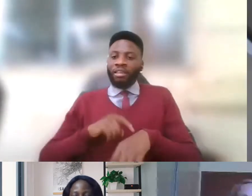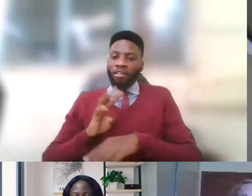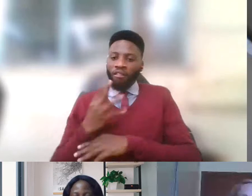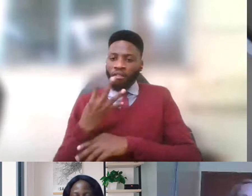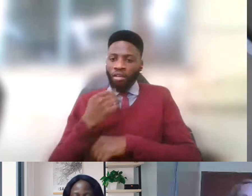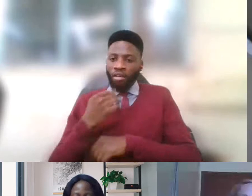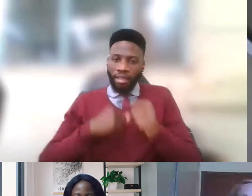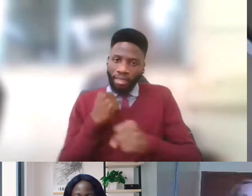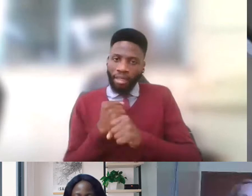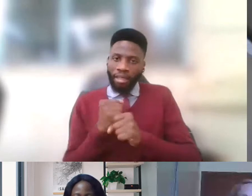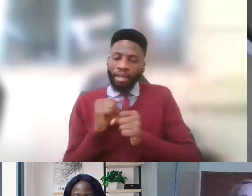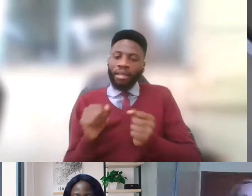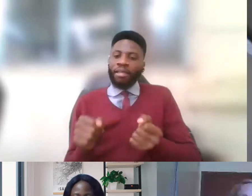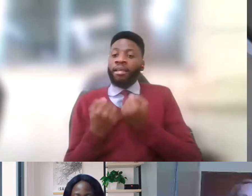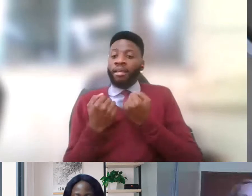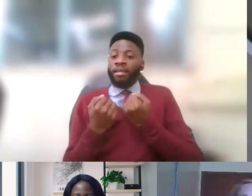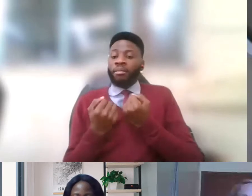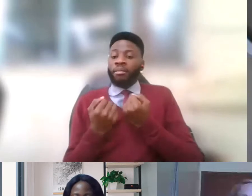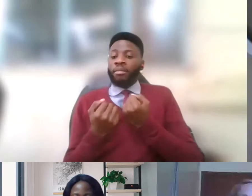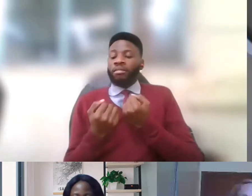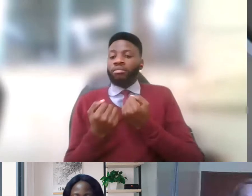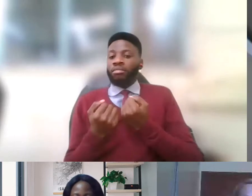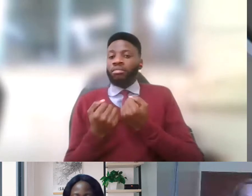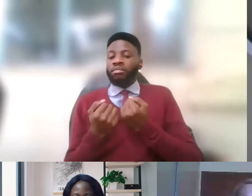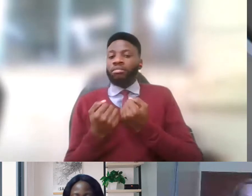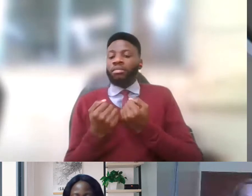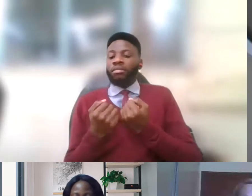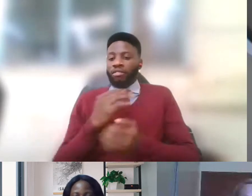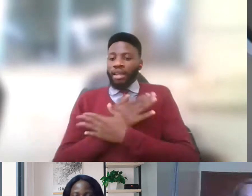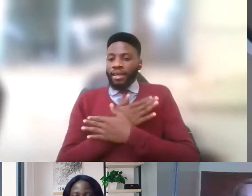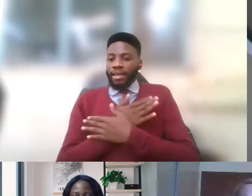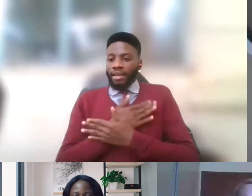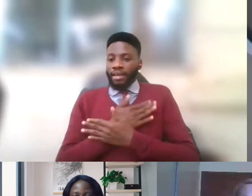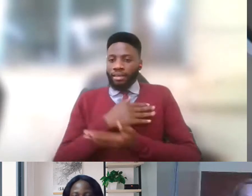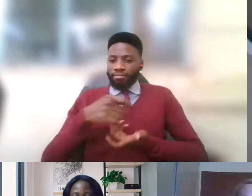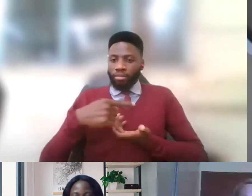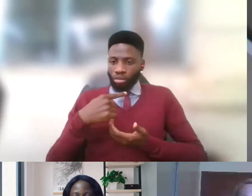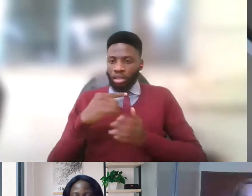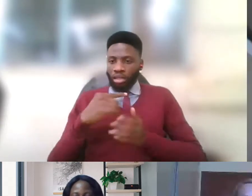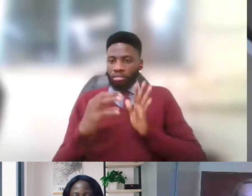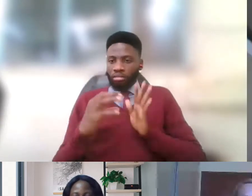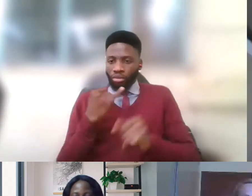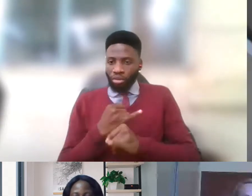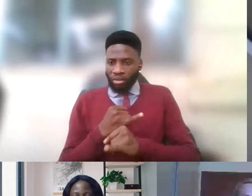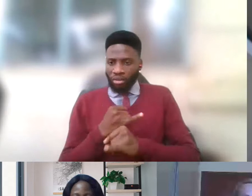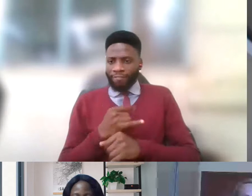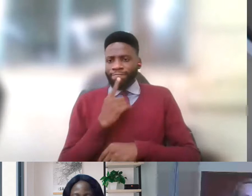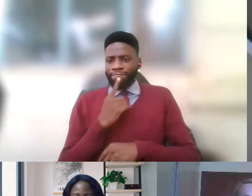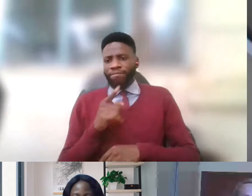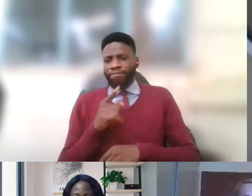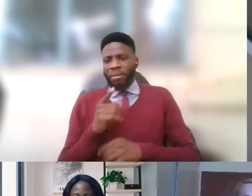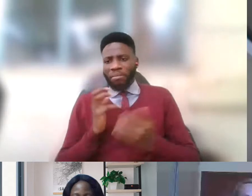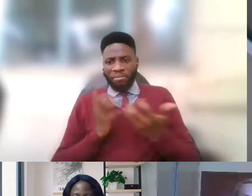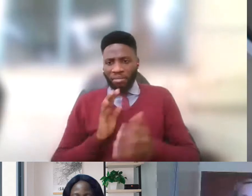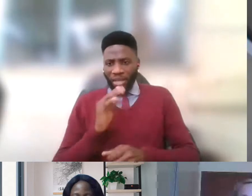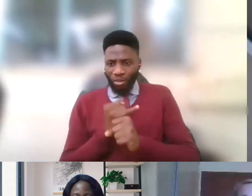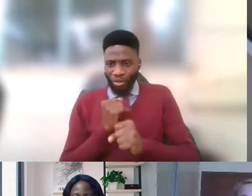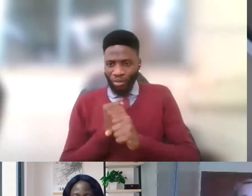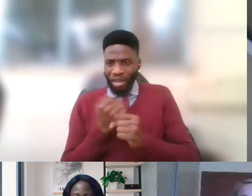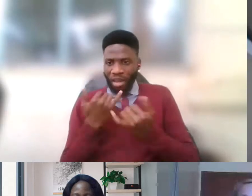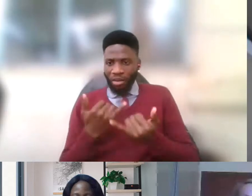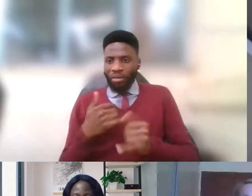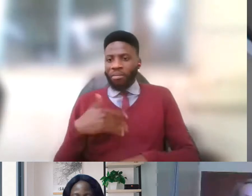I didn't know how to start or where to even begin from. So I reached out to the lecturer who taught me the course, and he